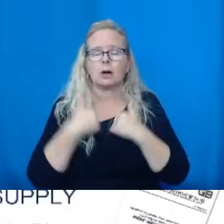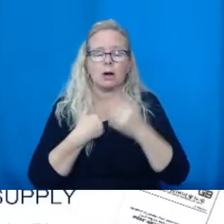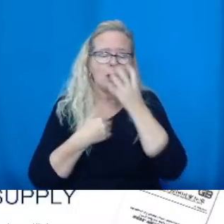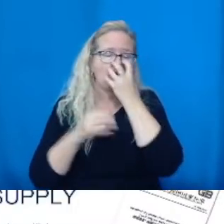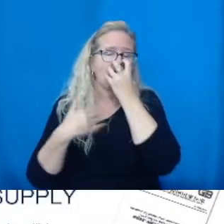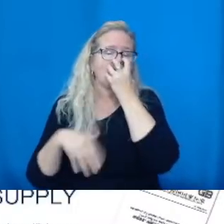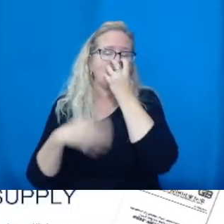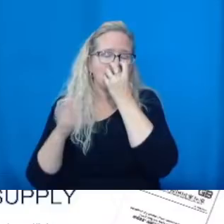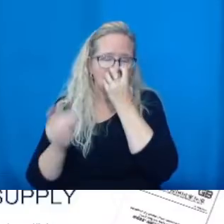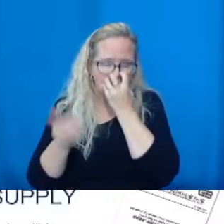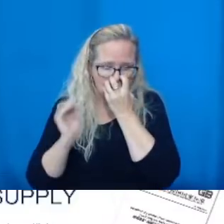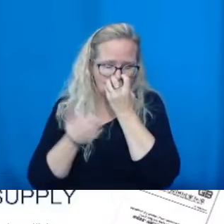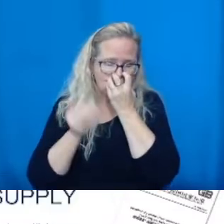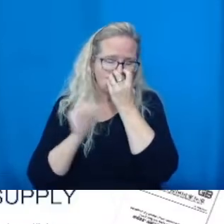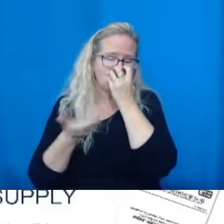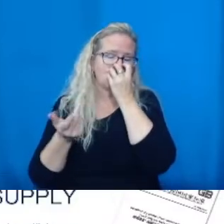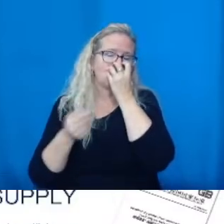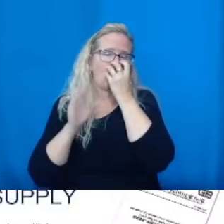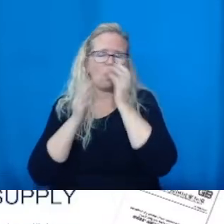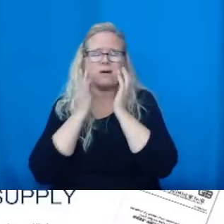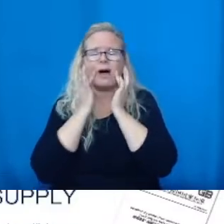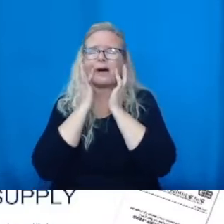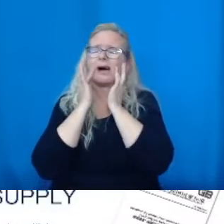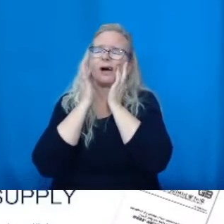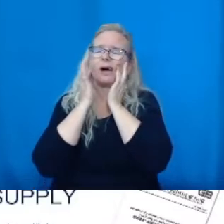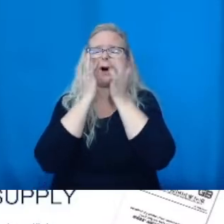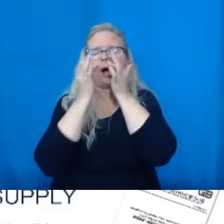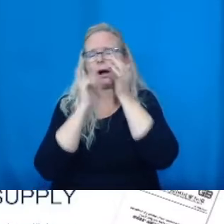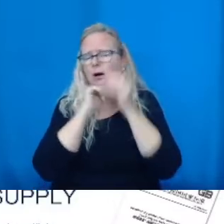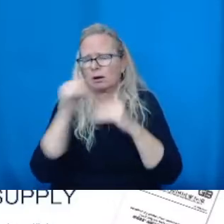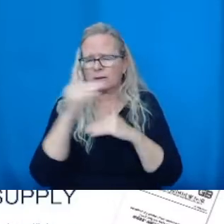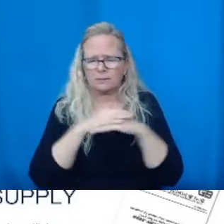able to identify and select respirators that are easier to breathe